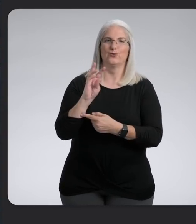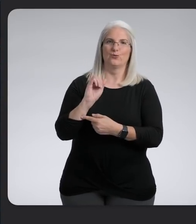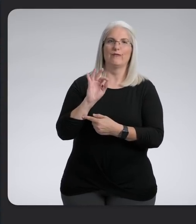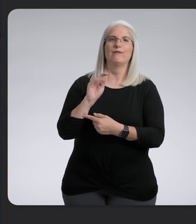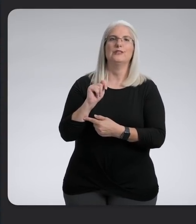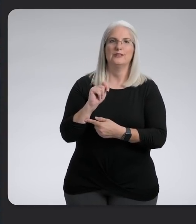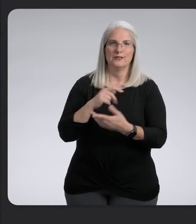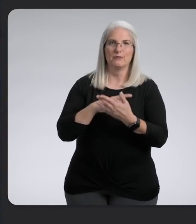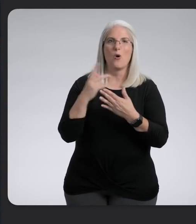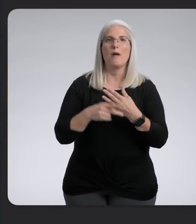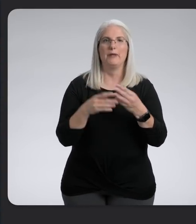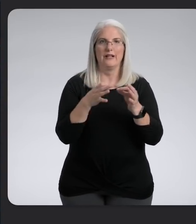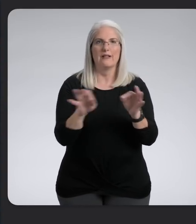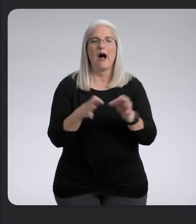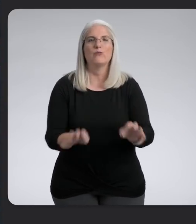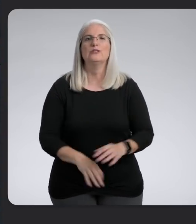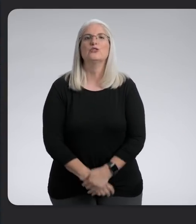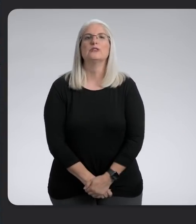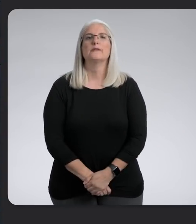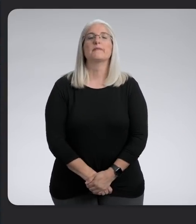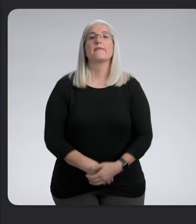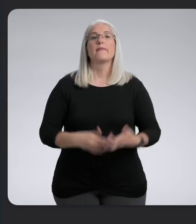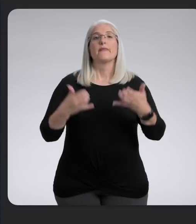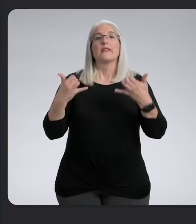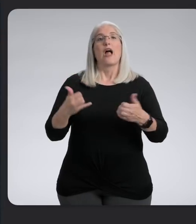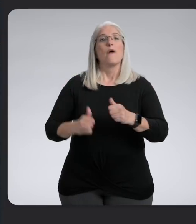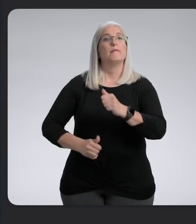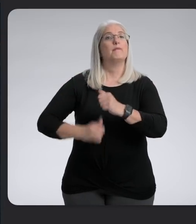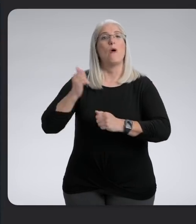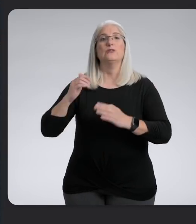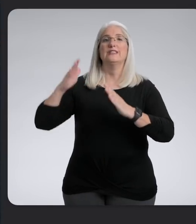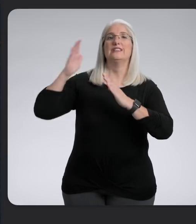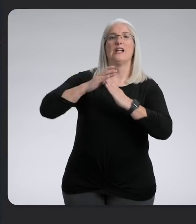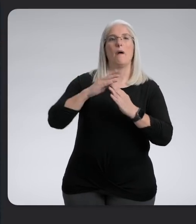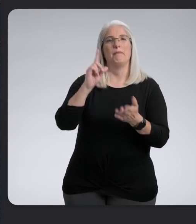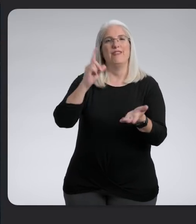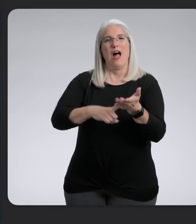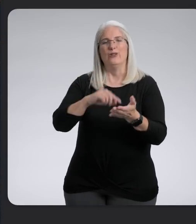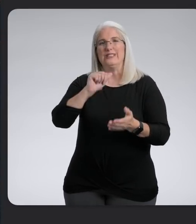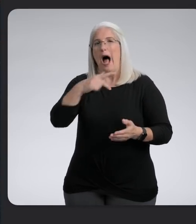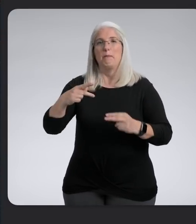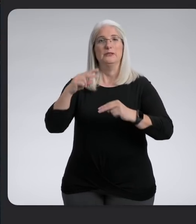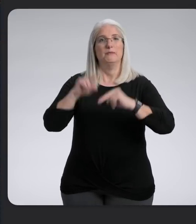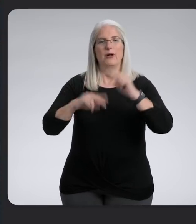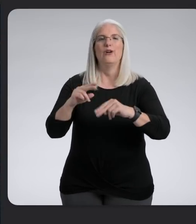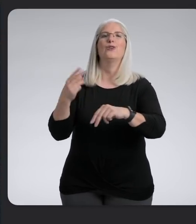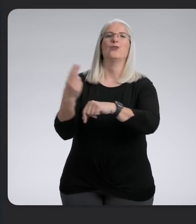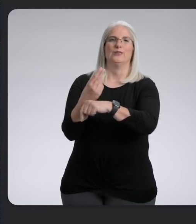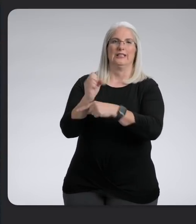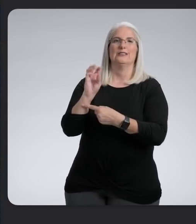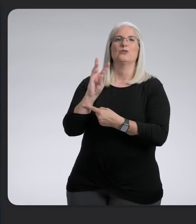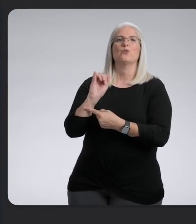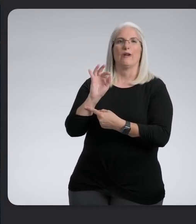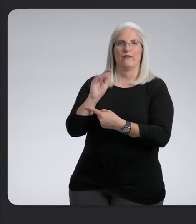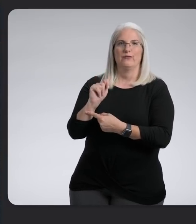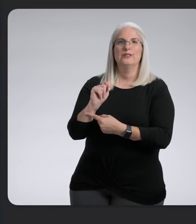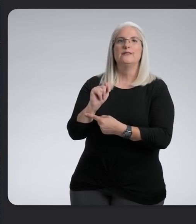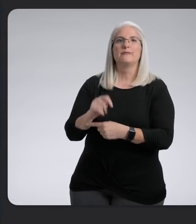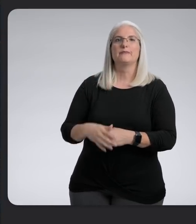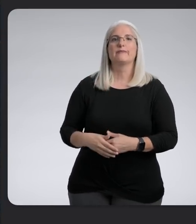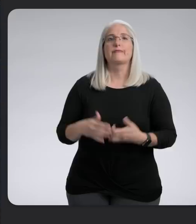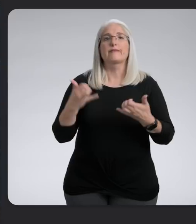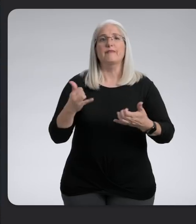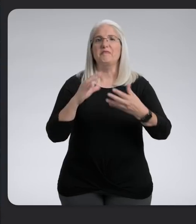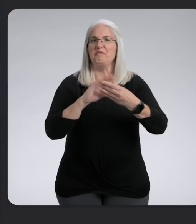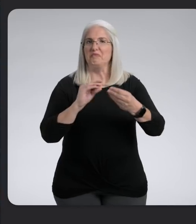and today, the majority of the top 1,000 apps are built using Swift. To tell you about the improvements we're making this